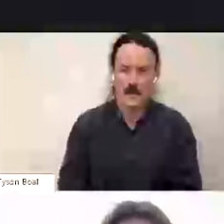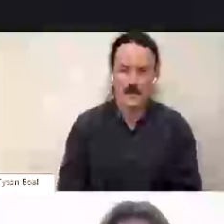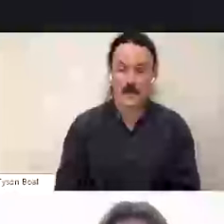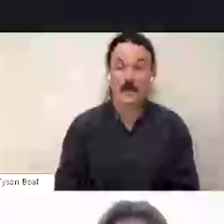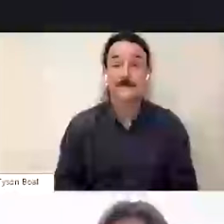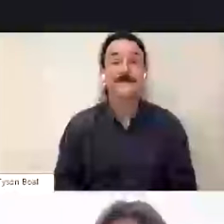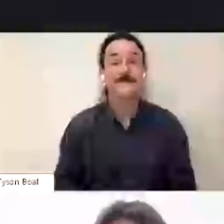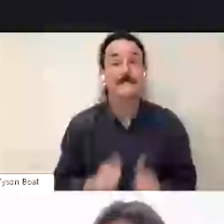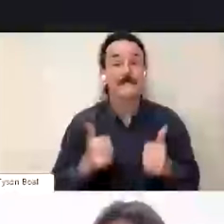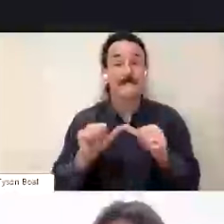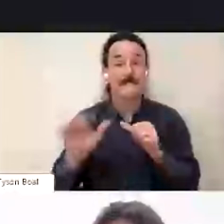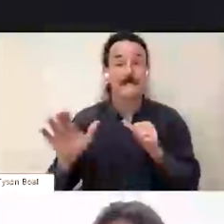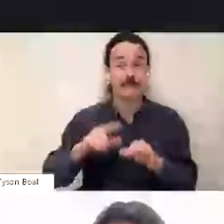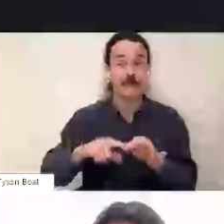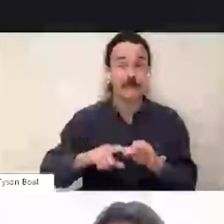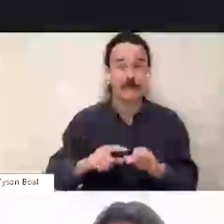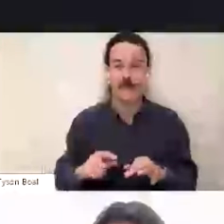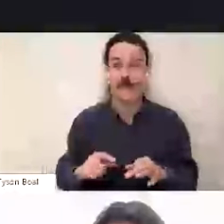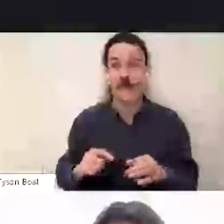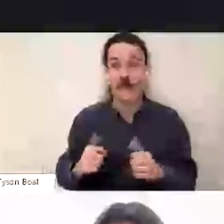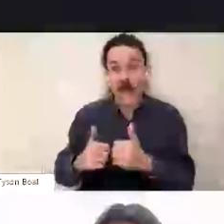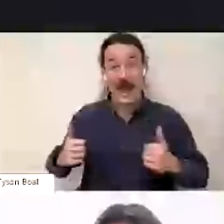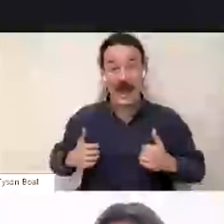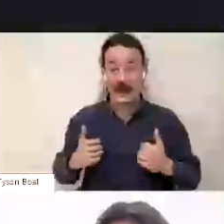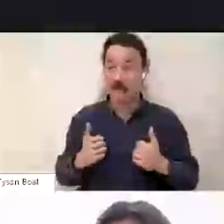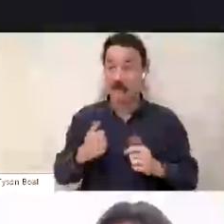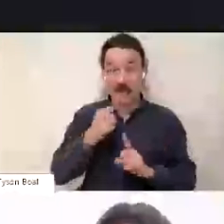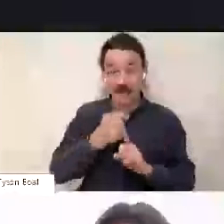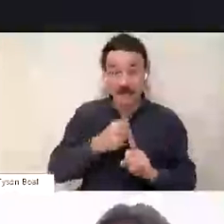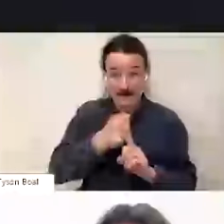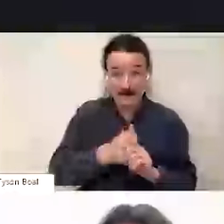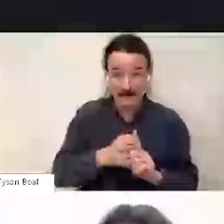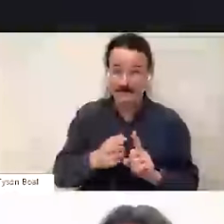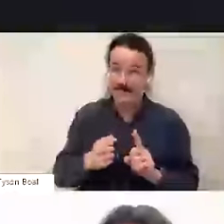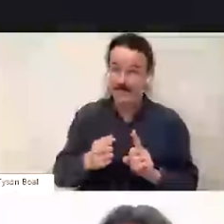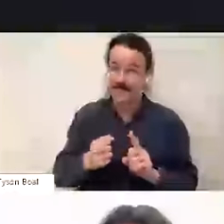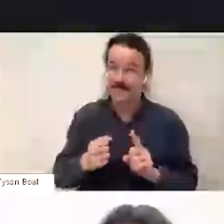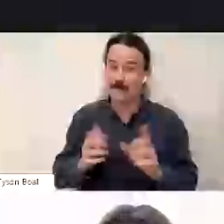number of matters in our individual advocacy that are related to that.